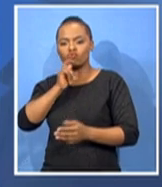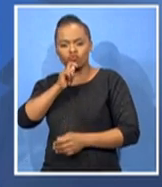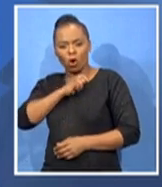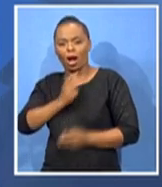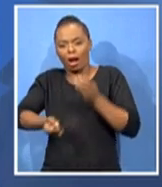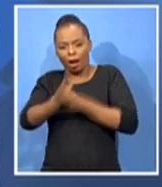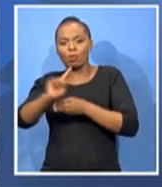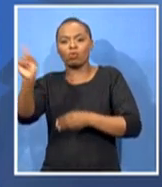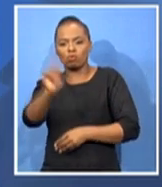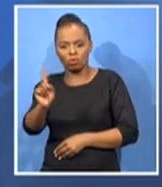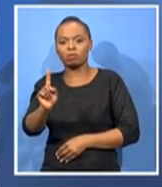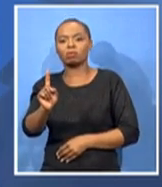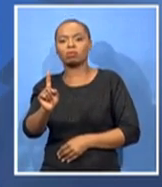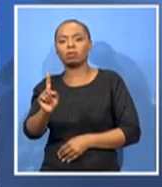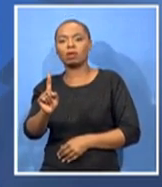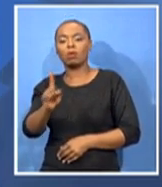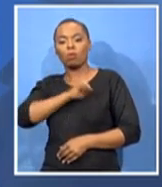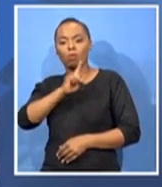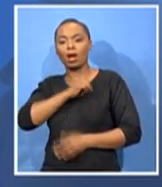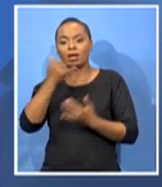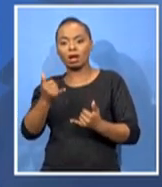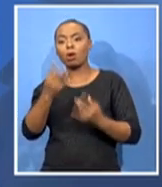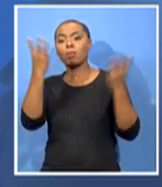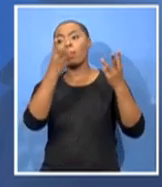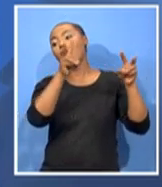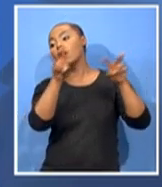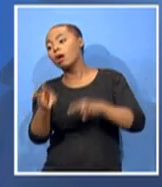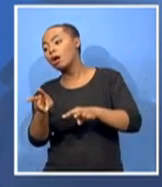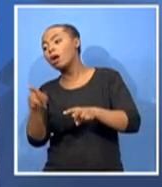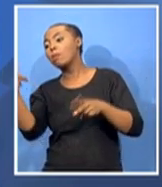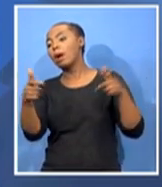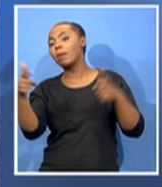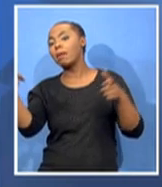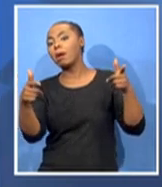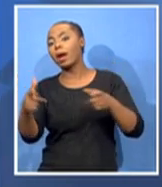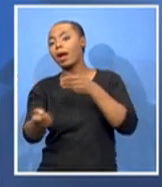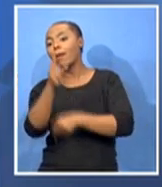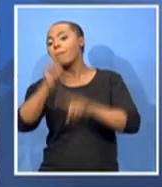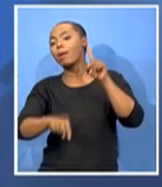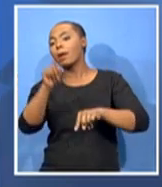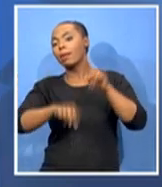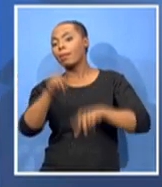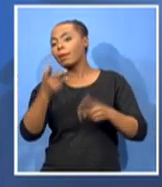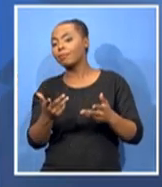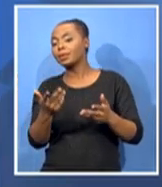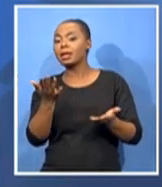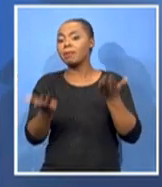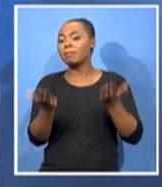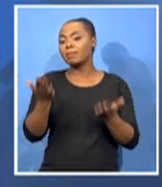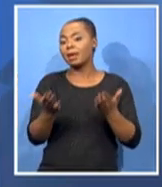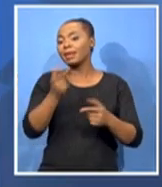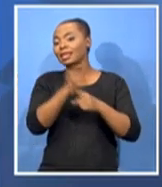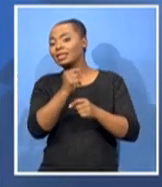the public domain, and there's conversations around the fact that it could be it could be taxi violence, we thought it imperative to